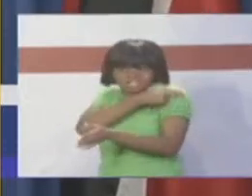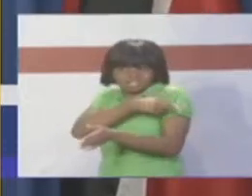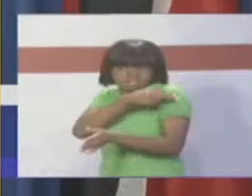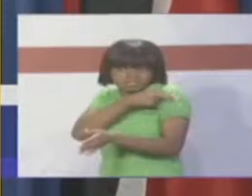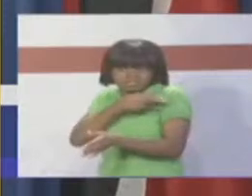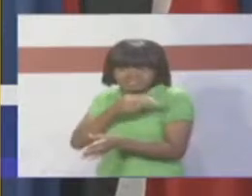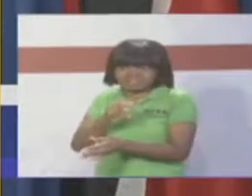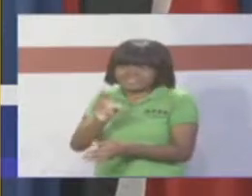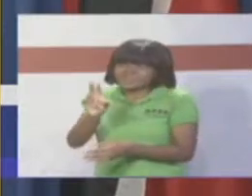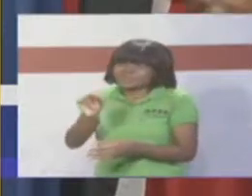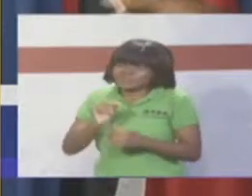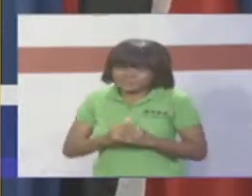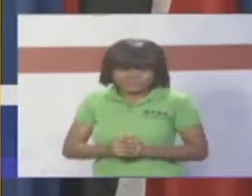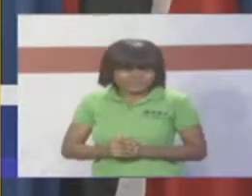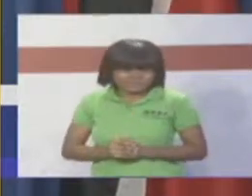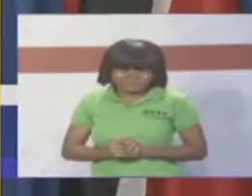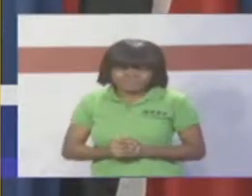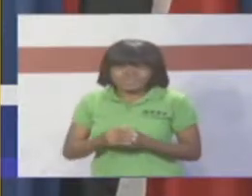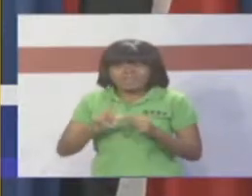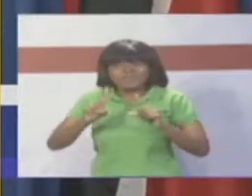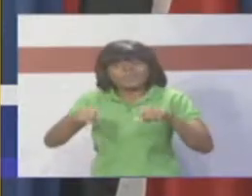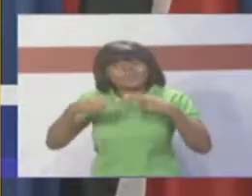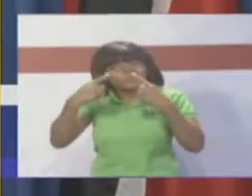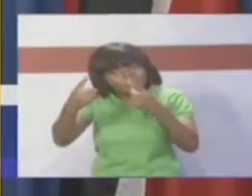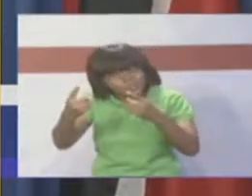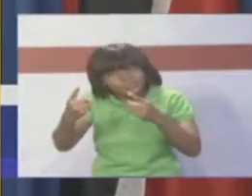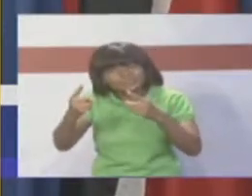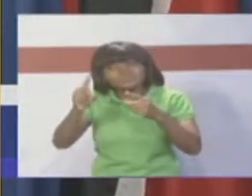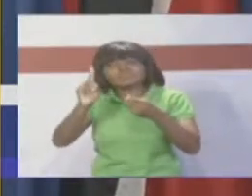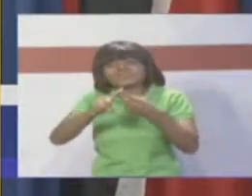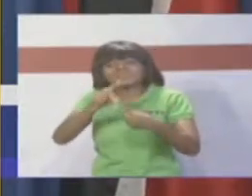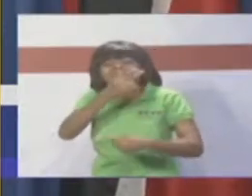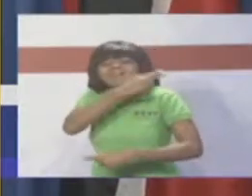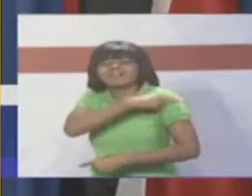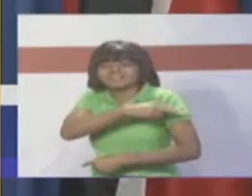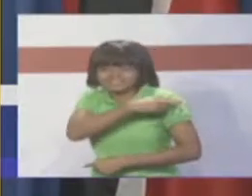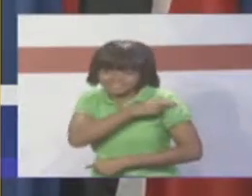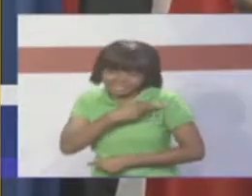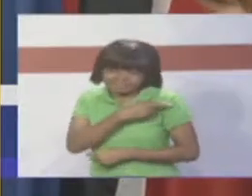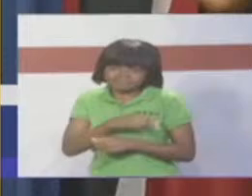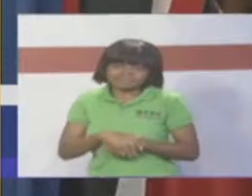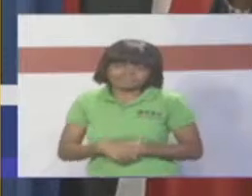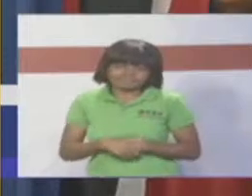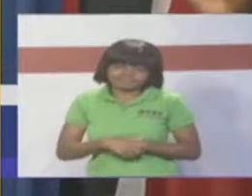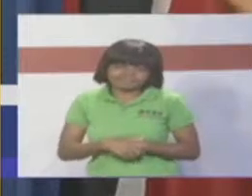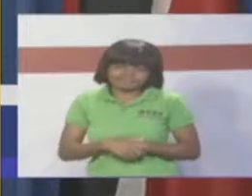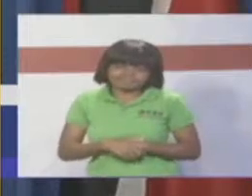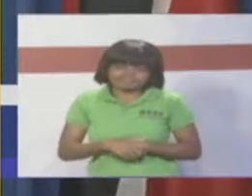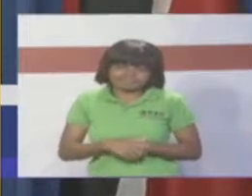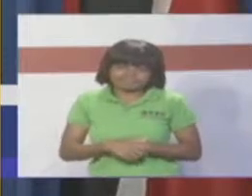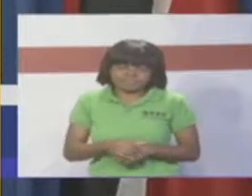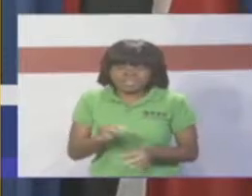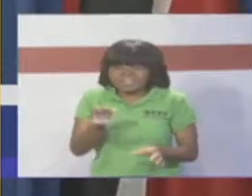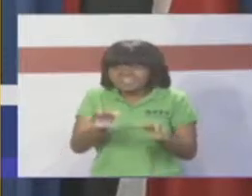care system. And the next thing you know, if we don't treat with this